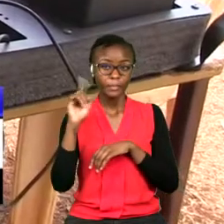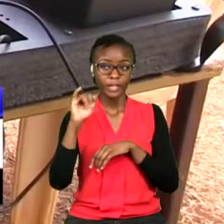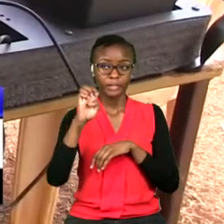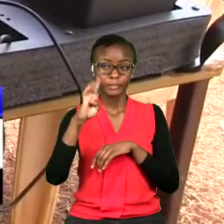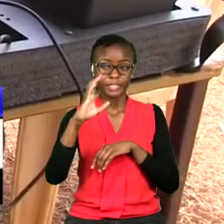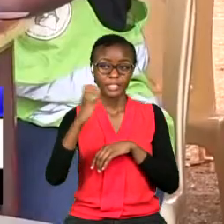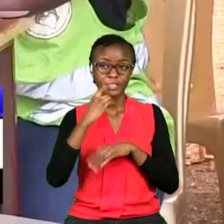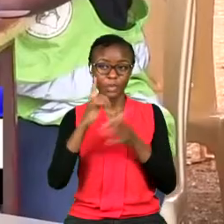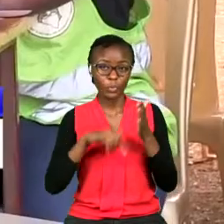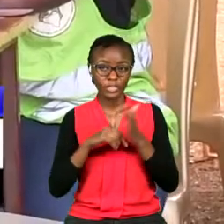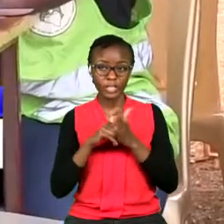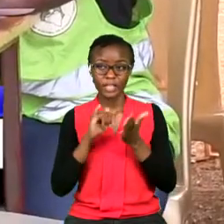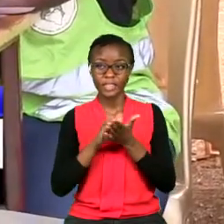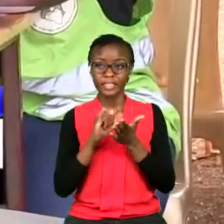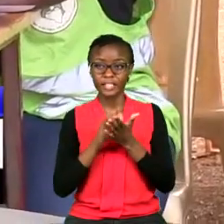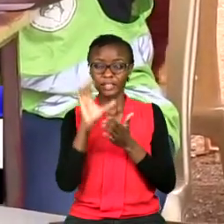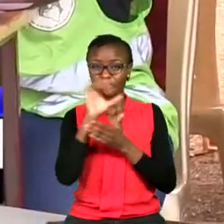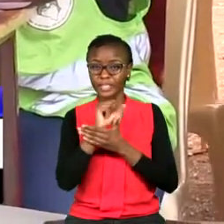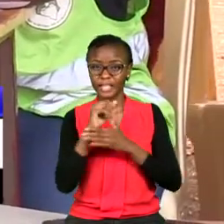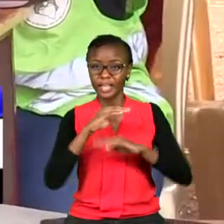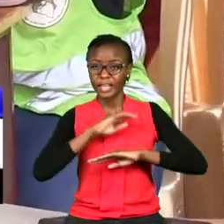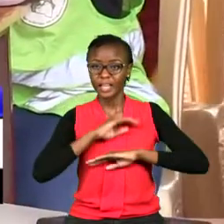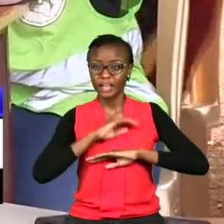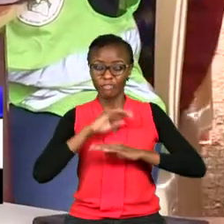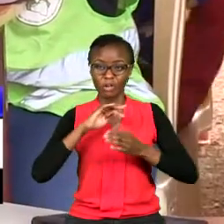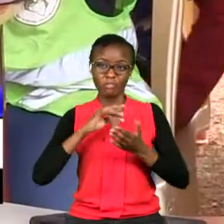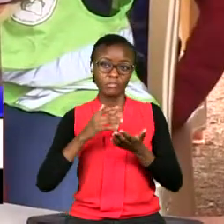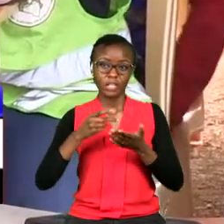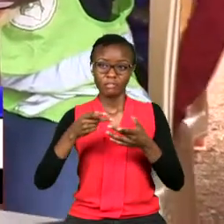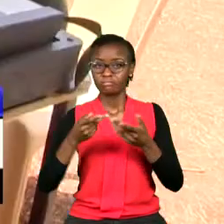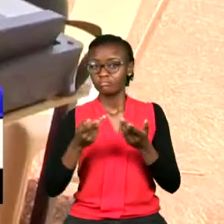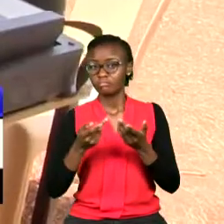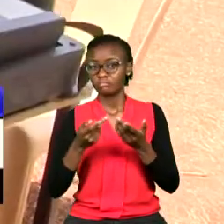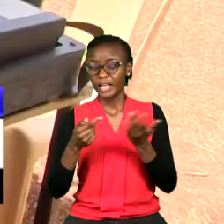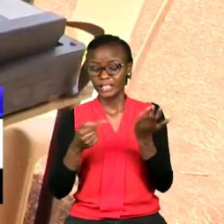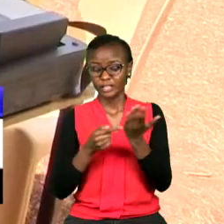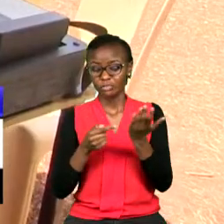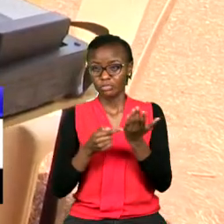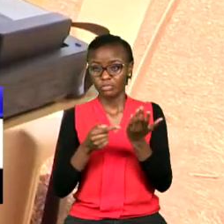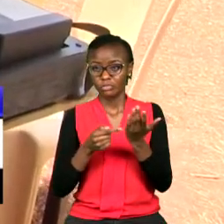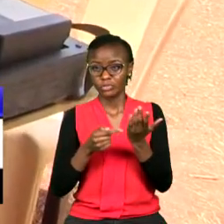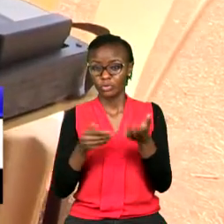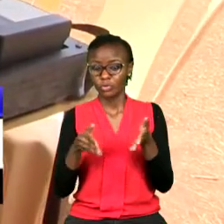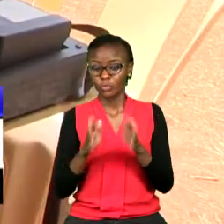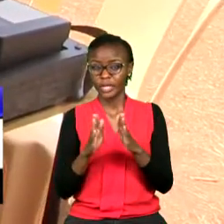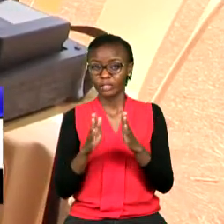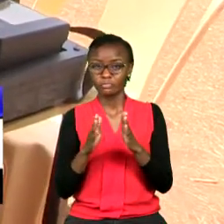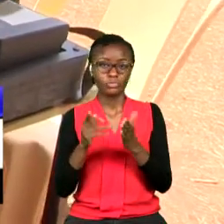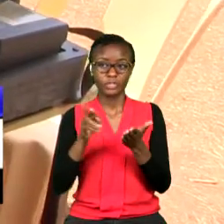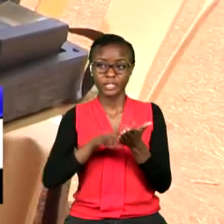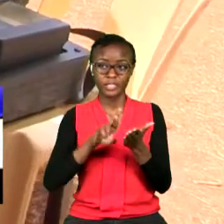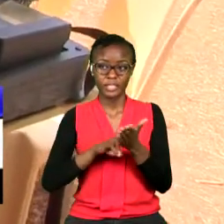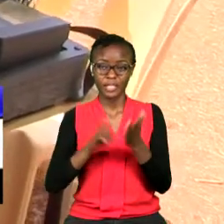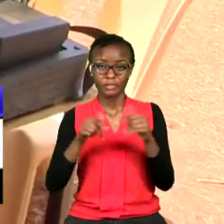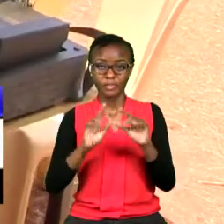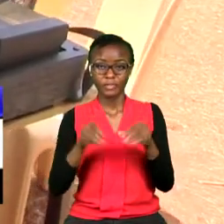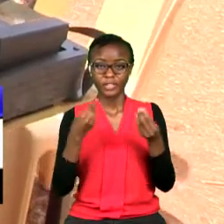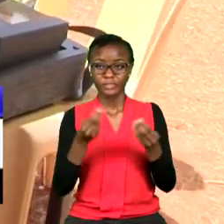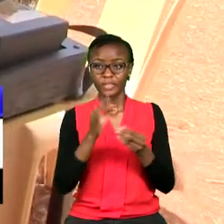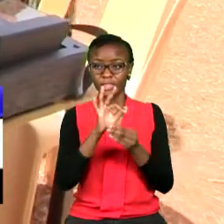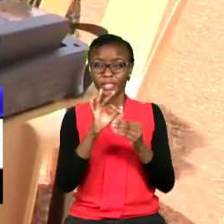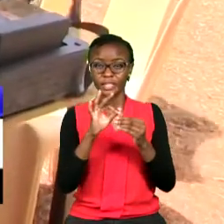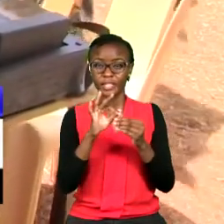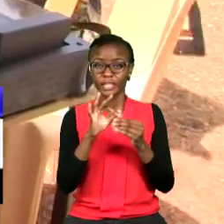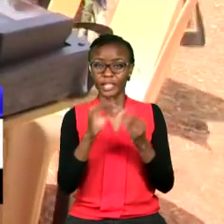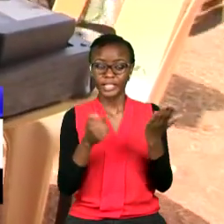the shortage of the biometric voter registration kits required for the exercise, it has deployed at least 3 kits to each of